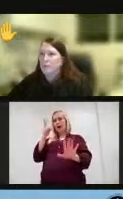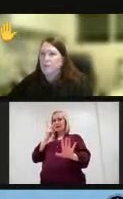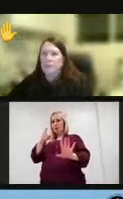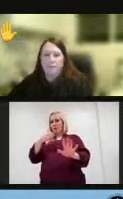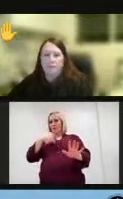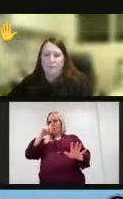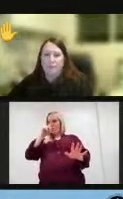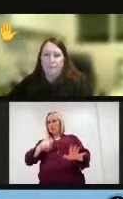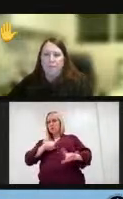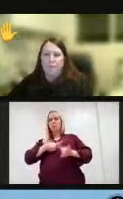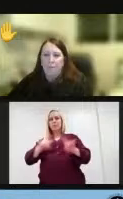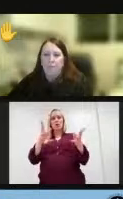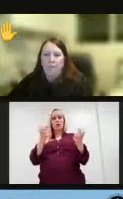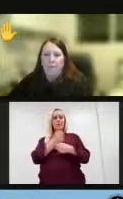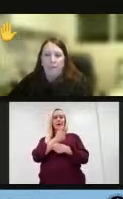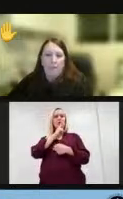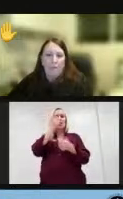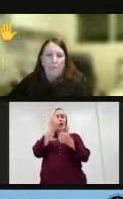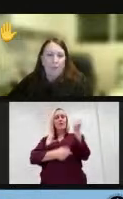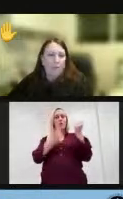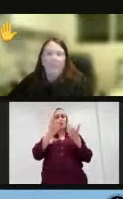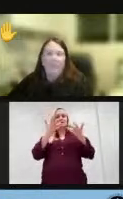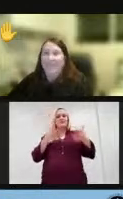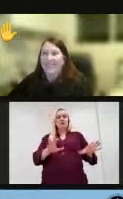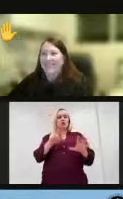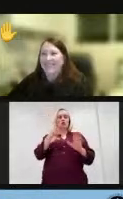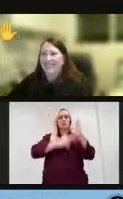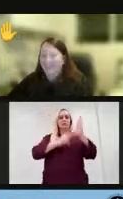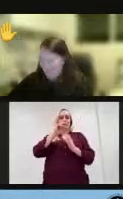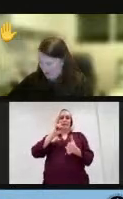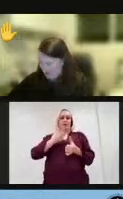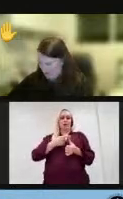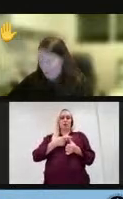question or comment.